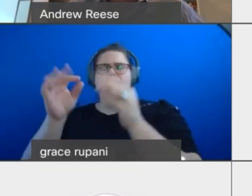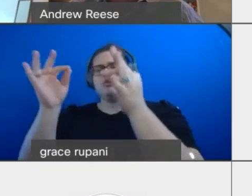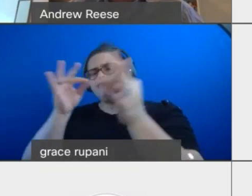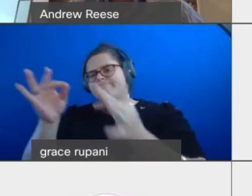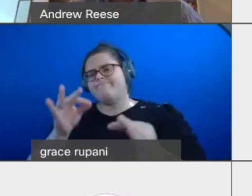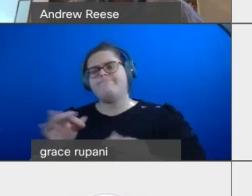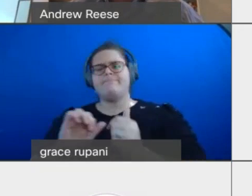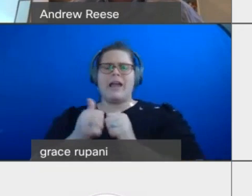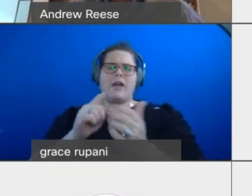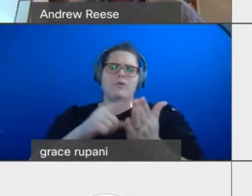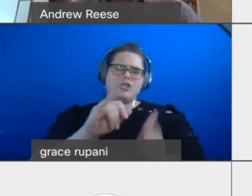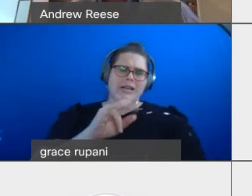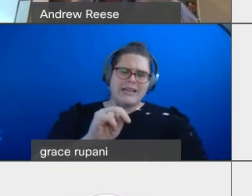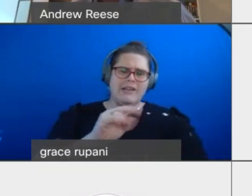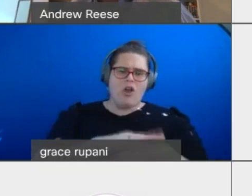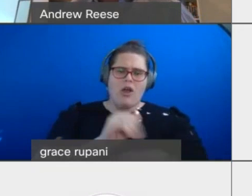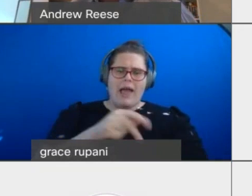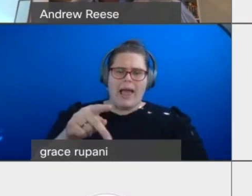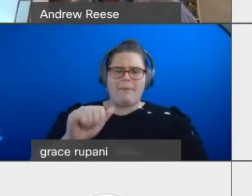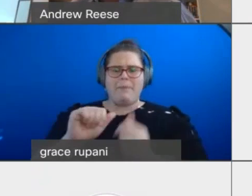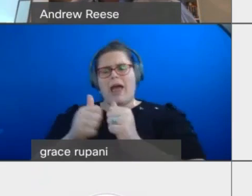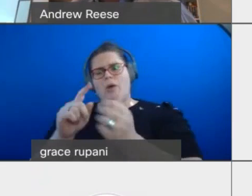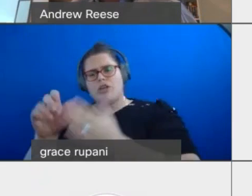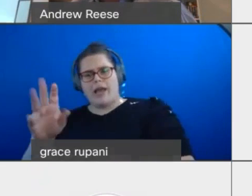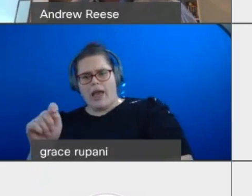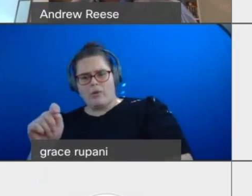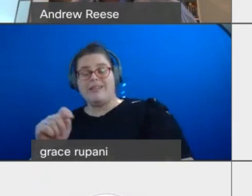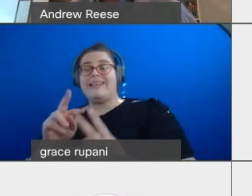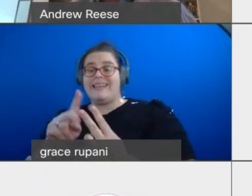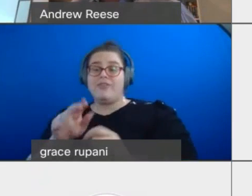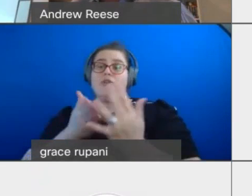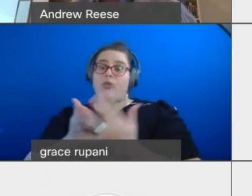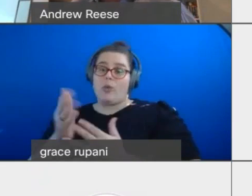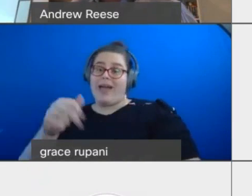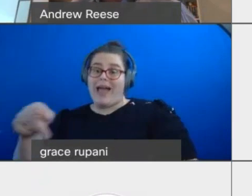out via the app or through the landline call-in number.